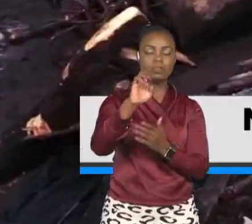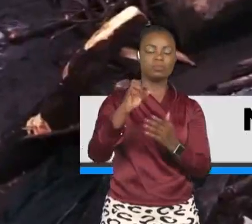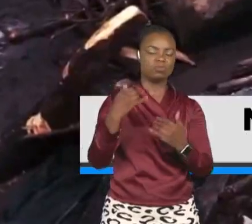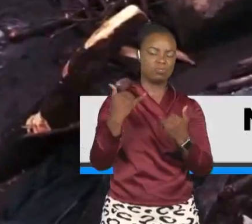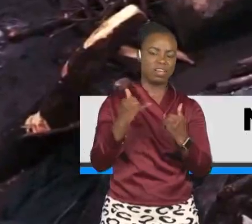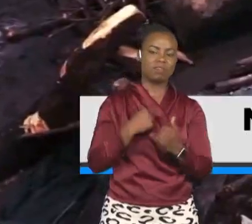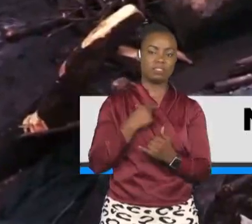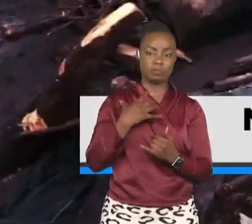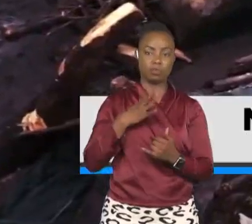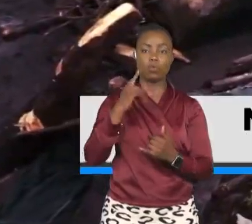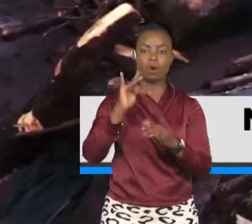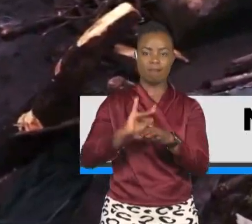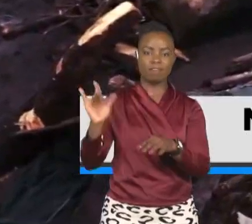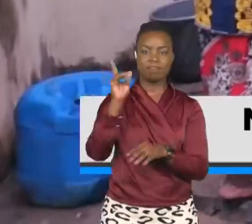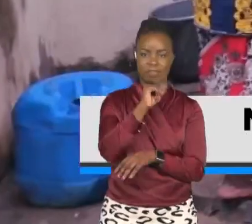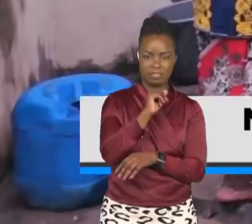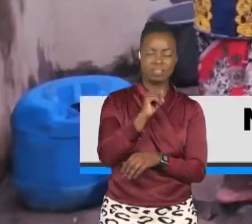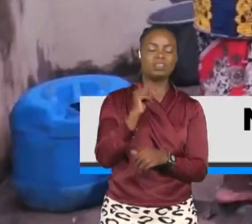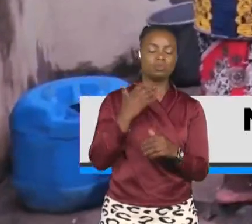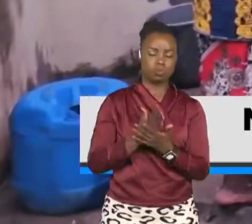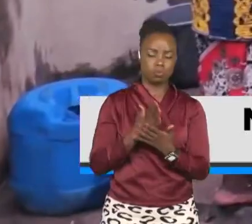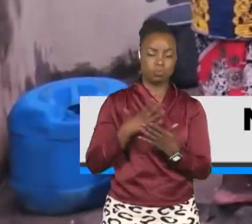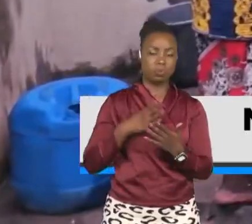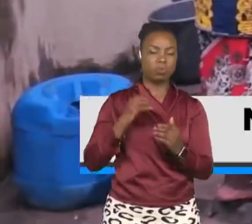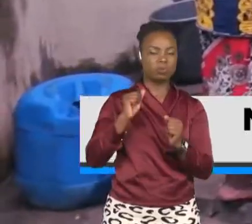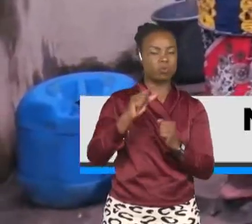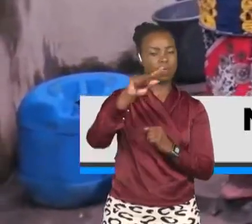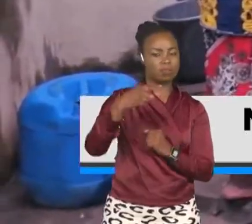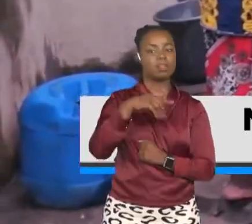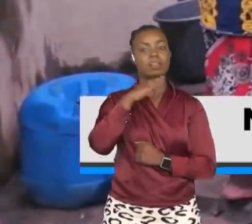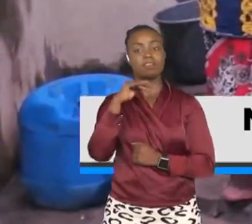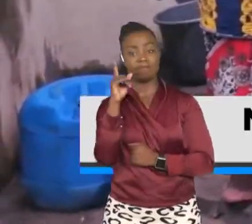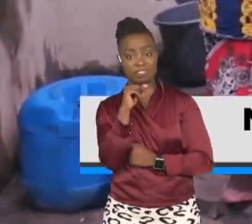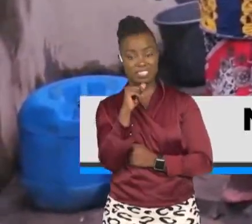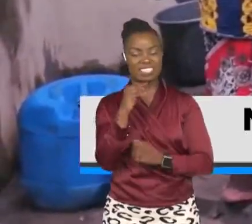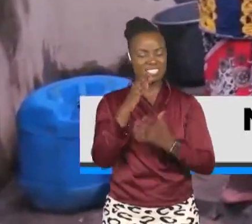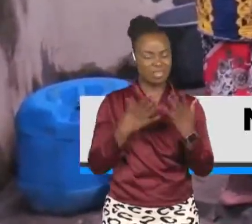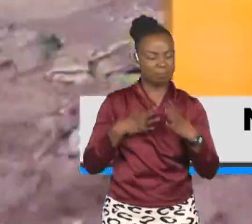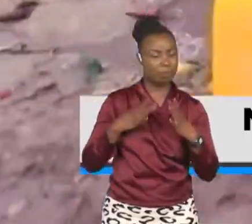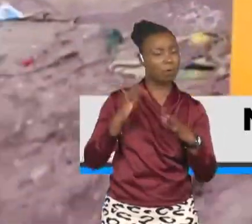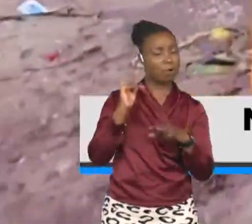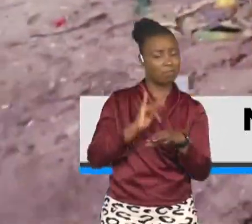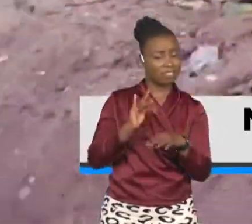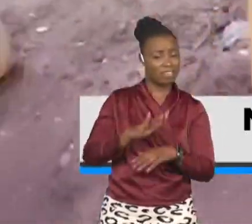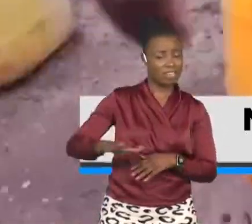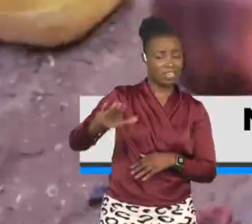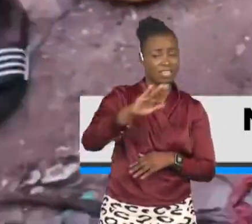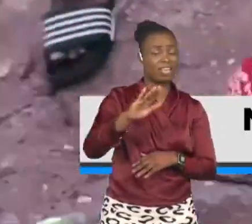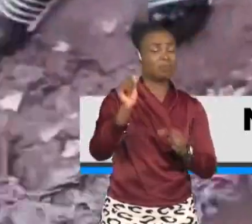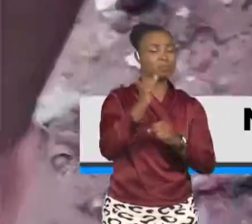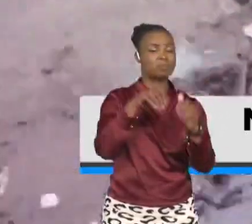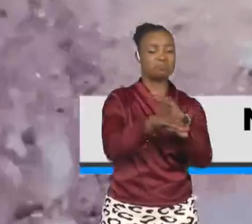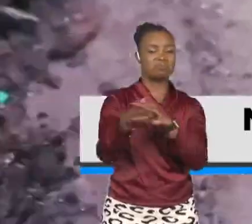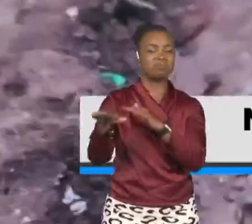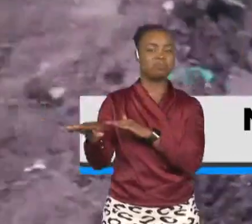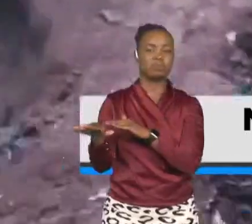cyclone that may have caused over 1,000 deaths in Zimbabwe and Mozambique. Some of the most affected areas are not yet accessible, and high